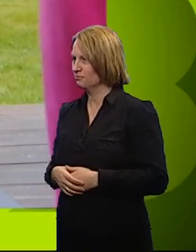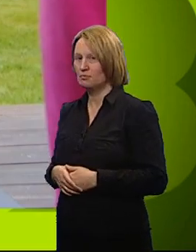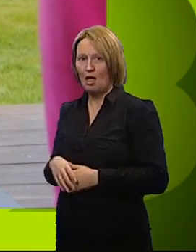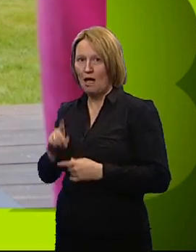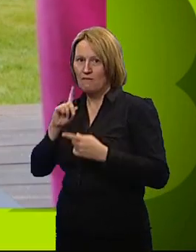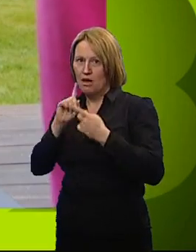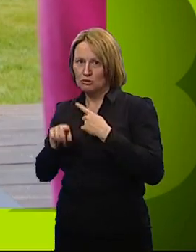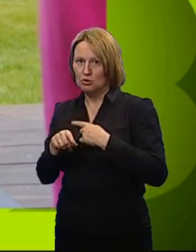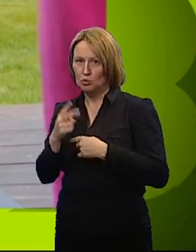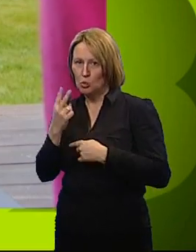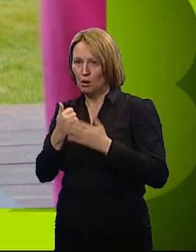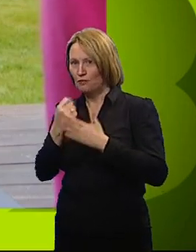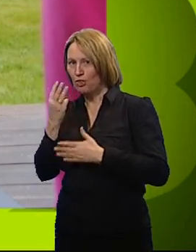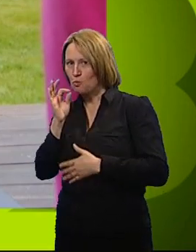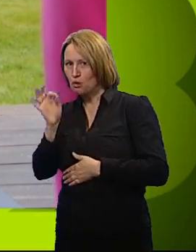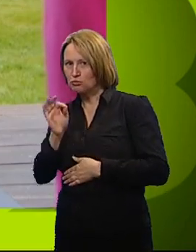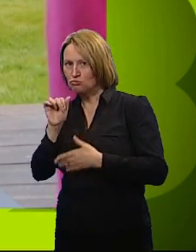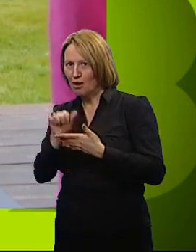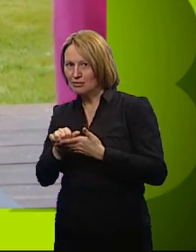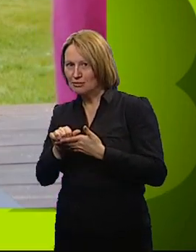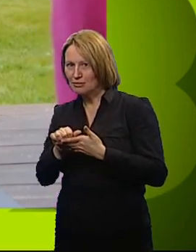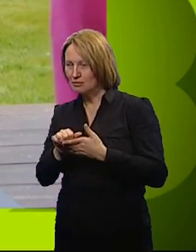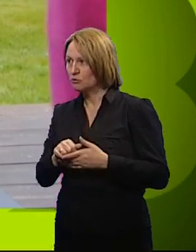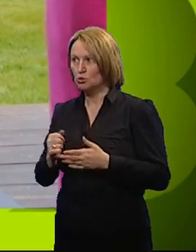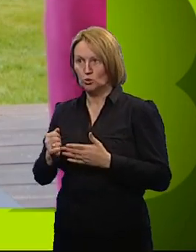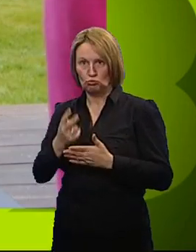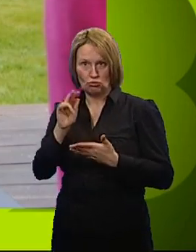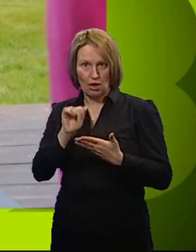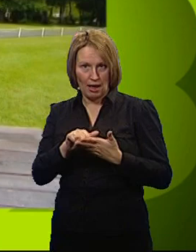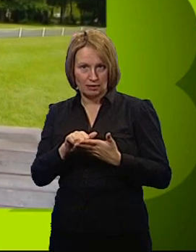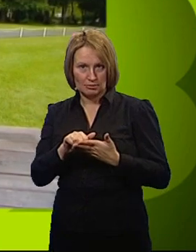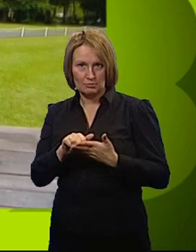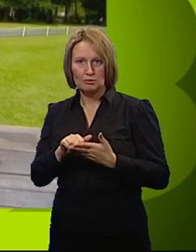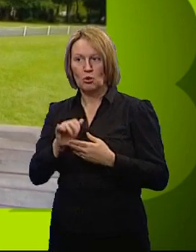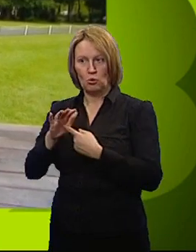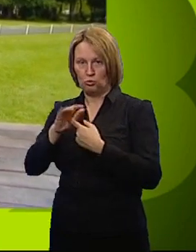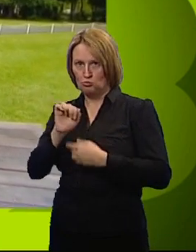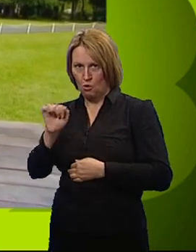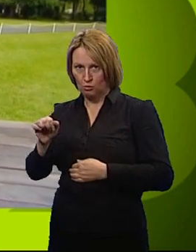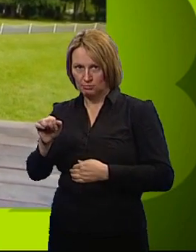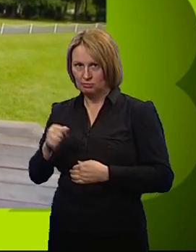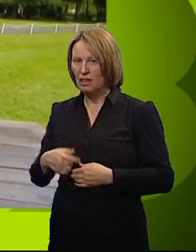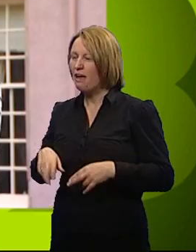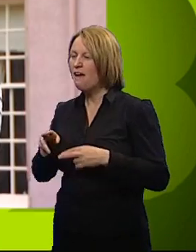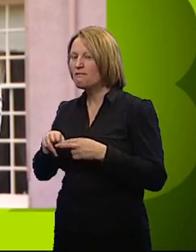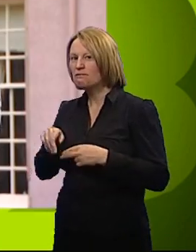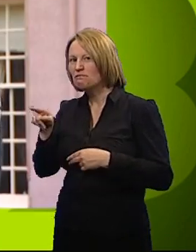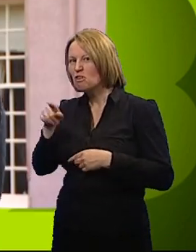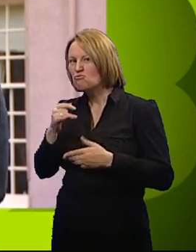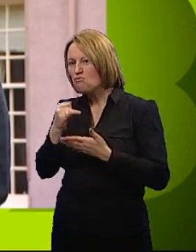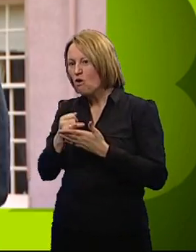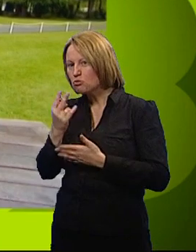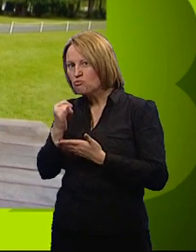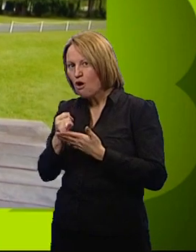Right, guys, if you're going to win this, you need to answer two out of the next three questions correctly. Get two right and the chopper ride is